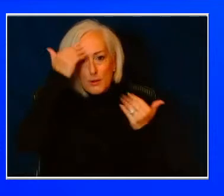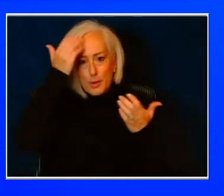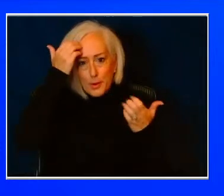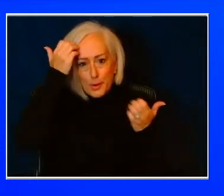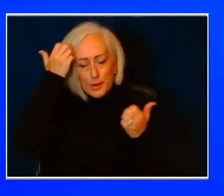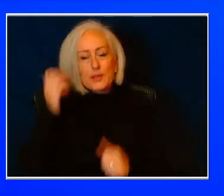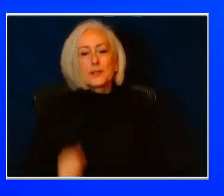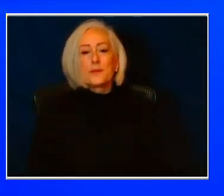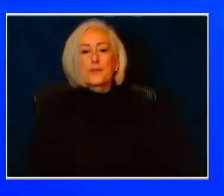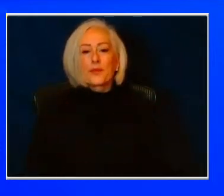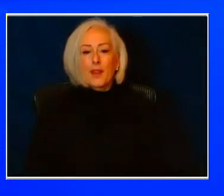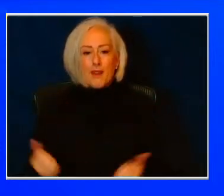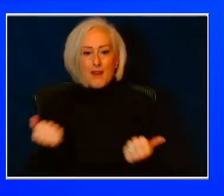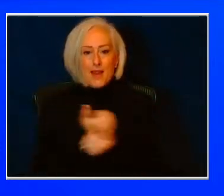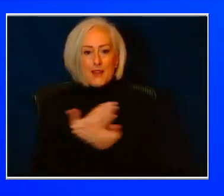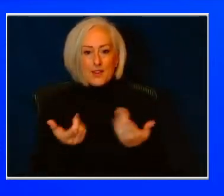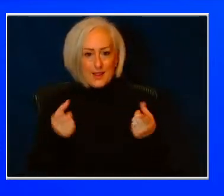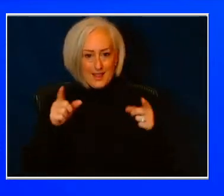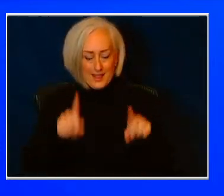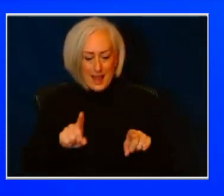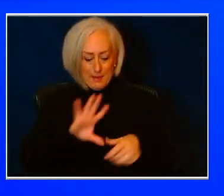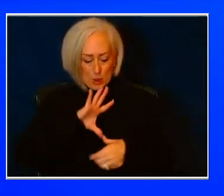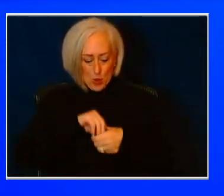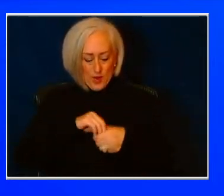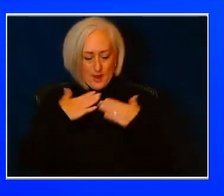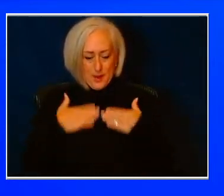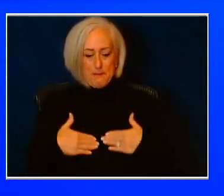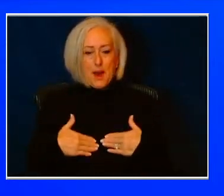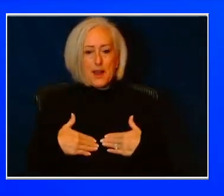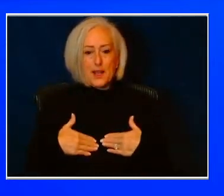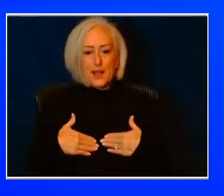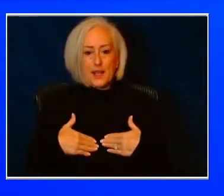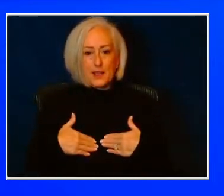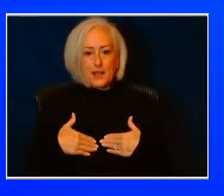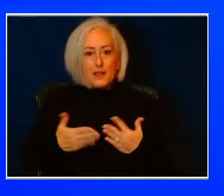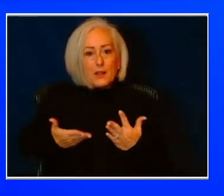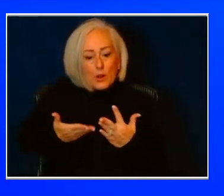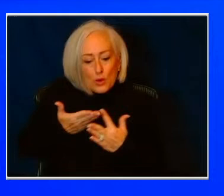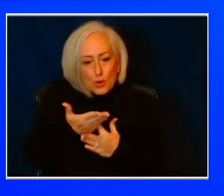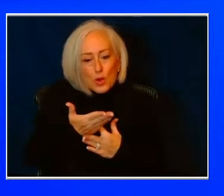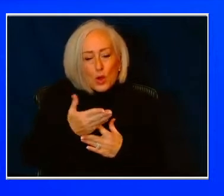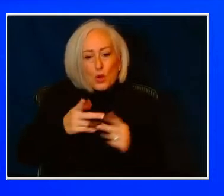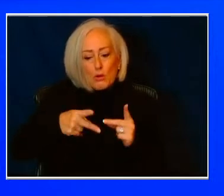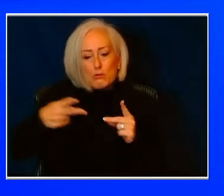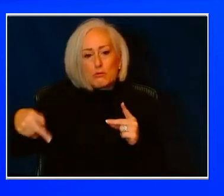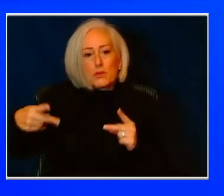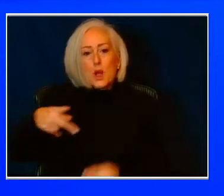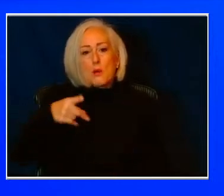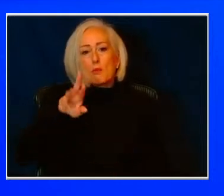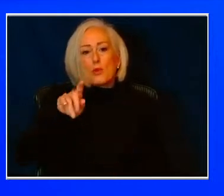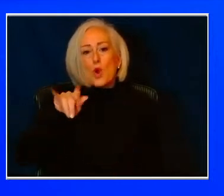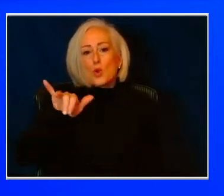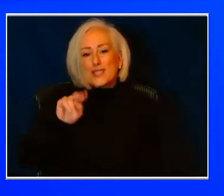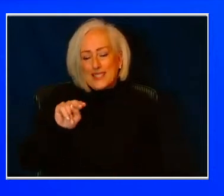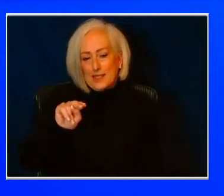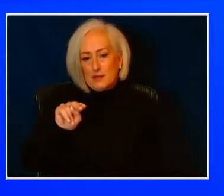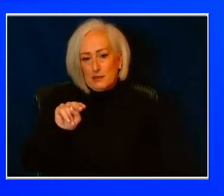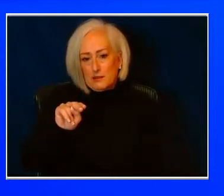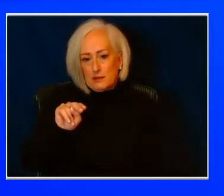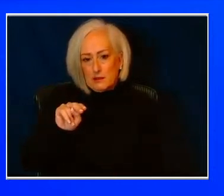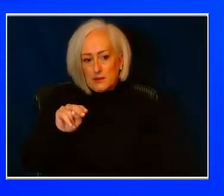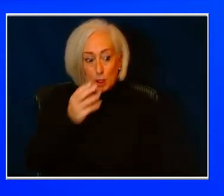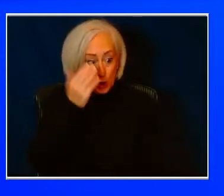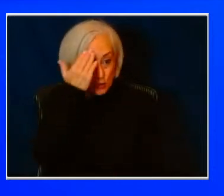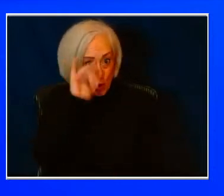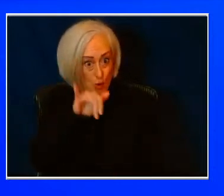out by this thing called protein. Of course, we know about them because we eat them. But these proteins are, what is